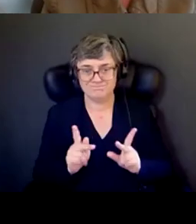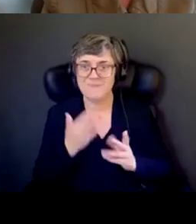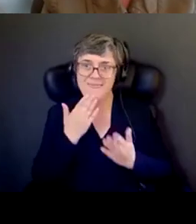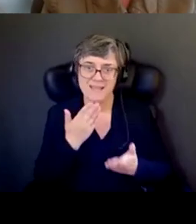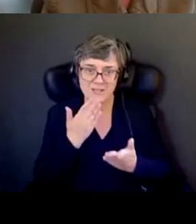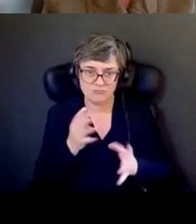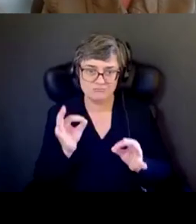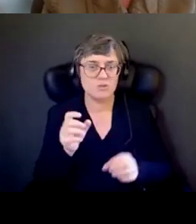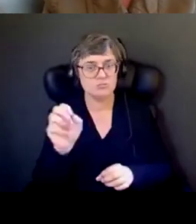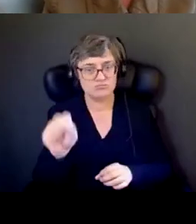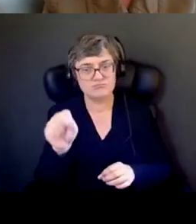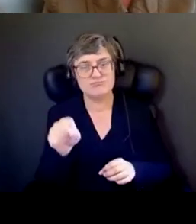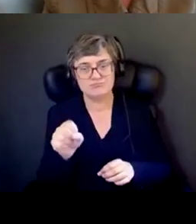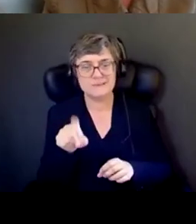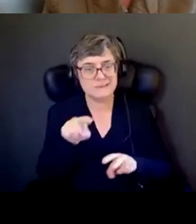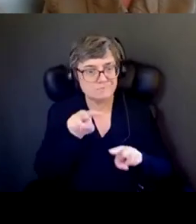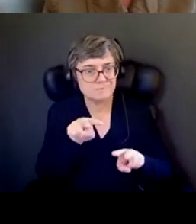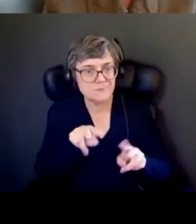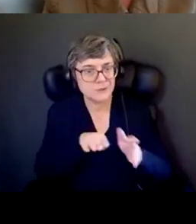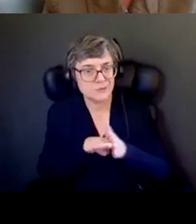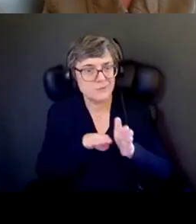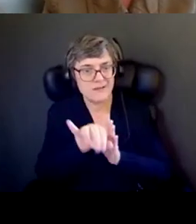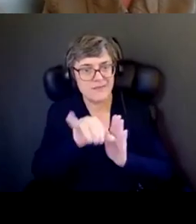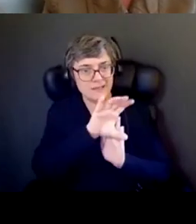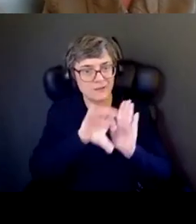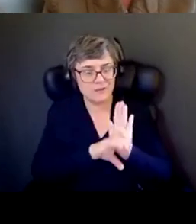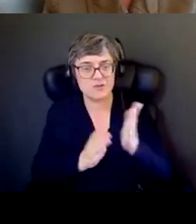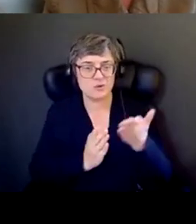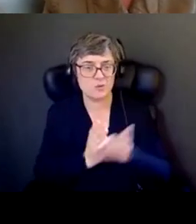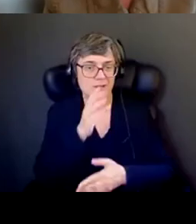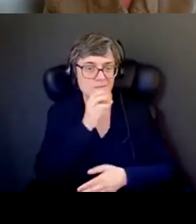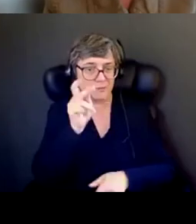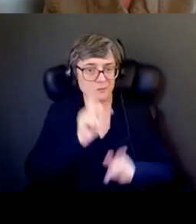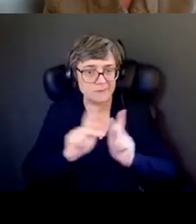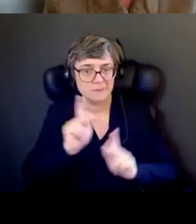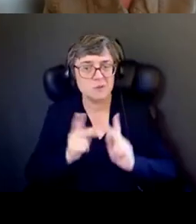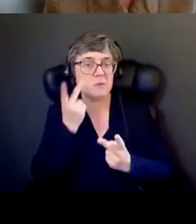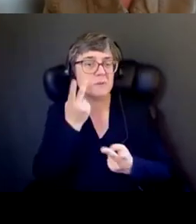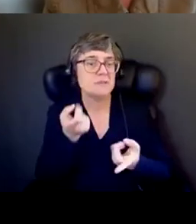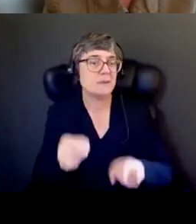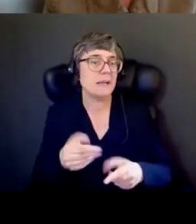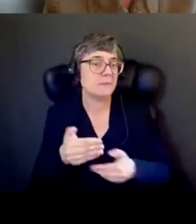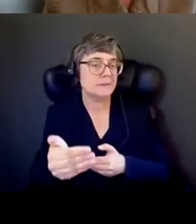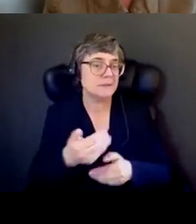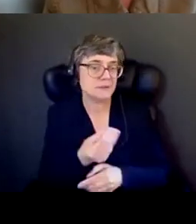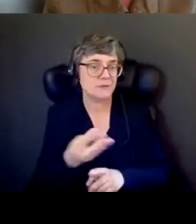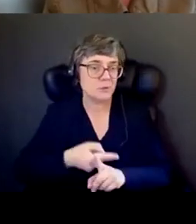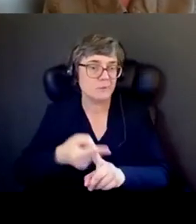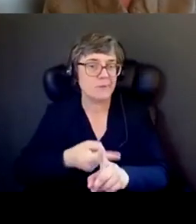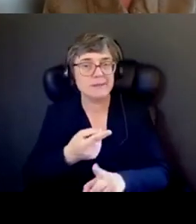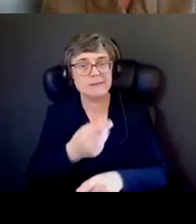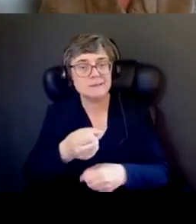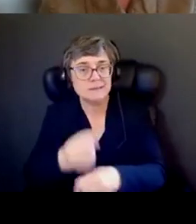had some room for questions from the audience. So I'll ask that last question to all of you, and we'll do again kind of a quick round